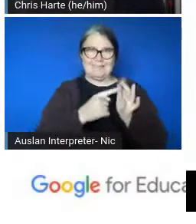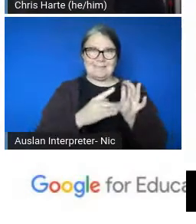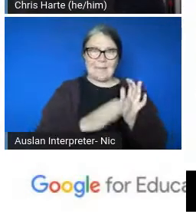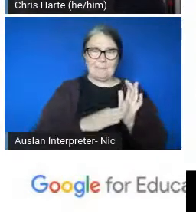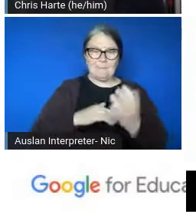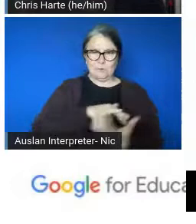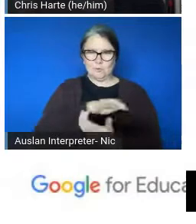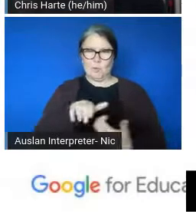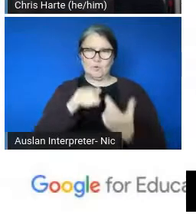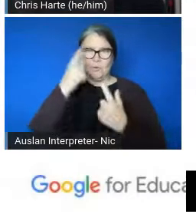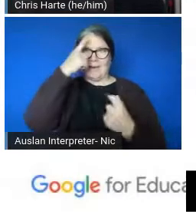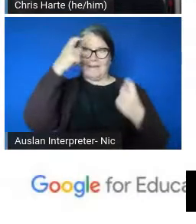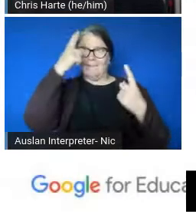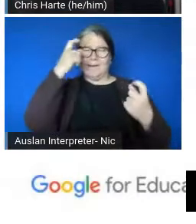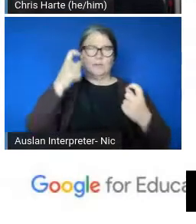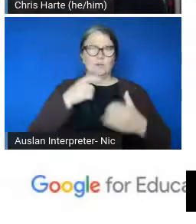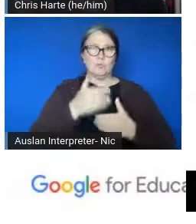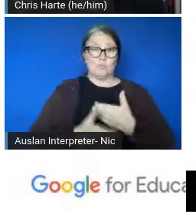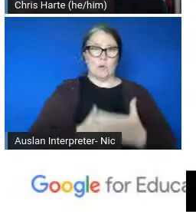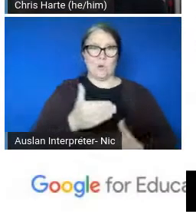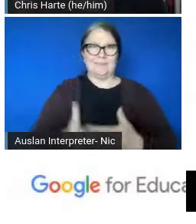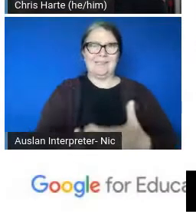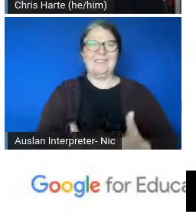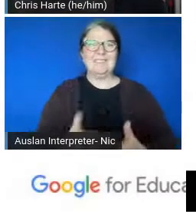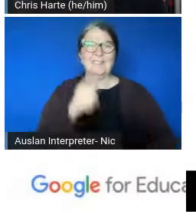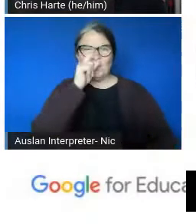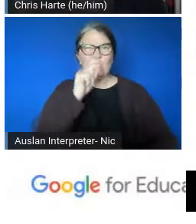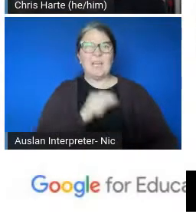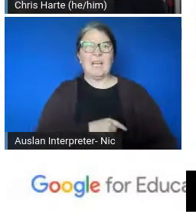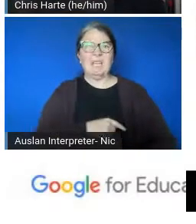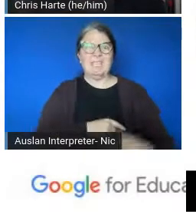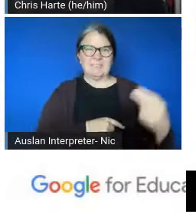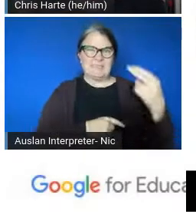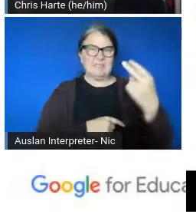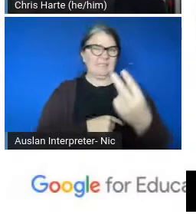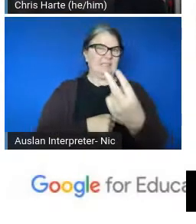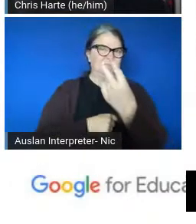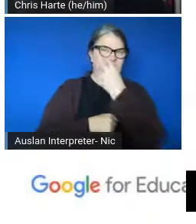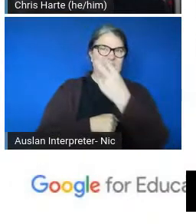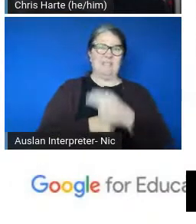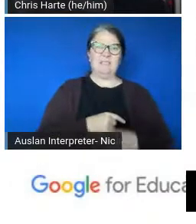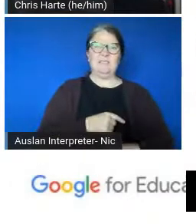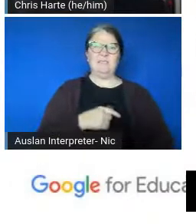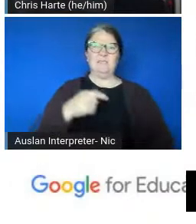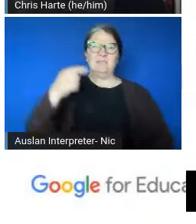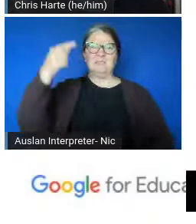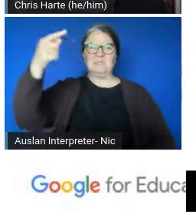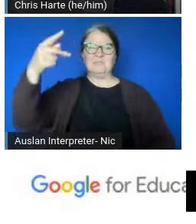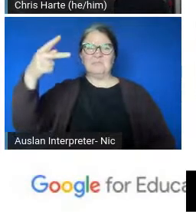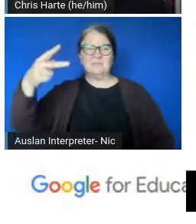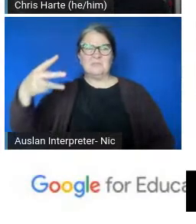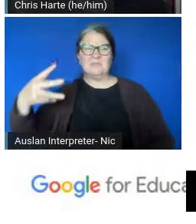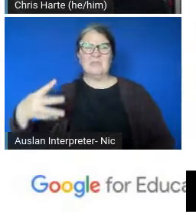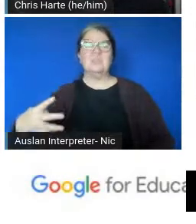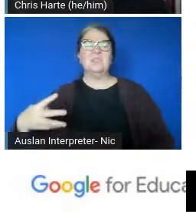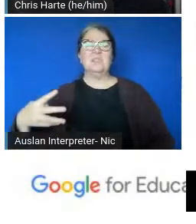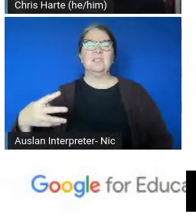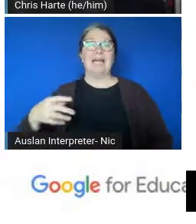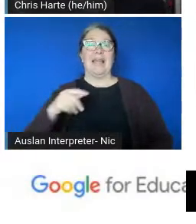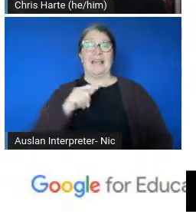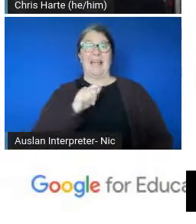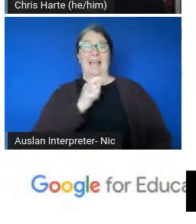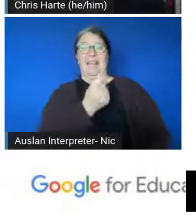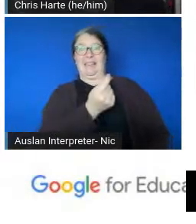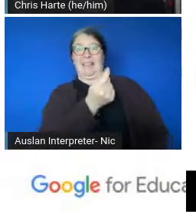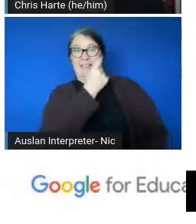see down the side here, you've got STEMpathy and state of the problem and idea generation and prototyping. This team hasn't quite finished yet. But what they did